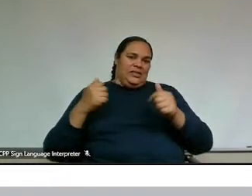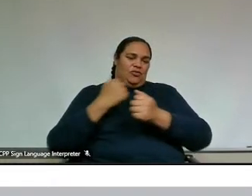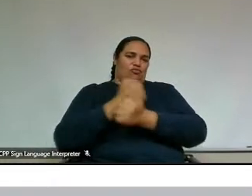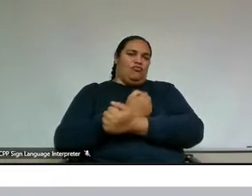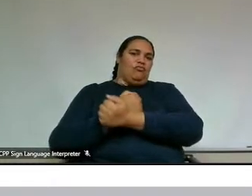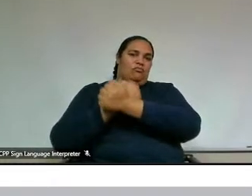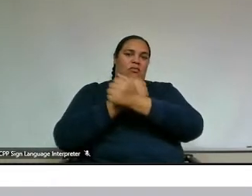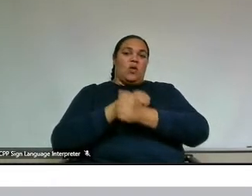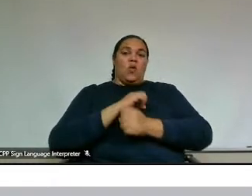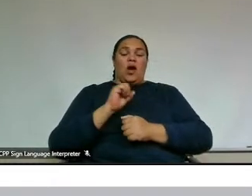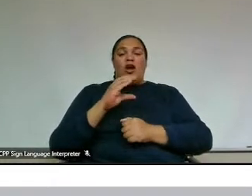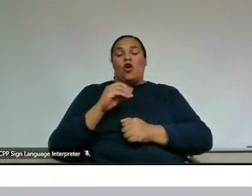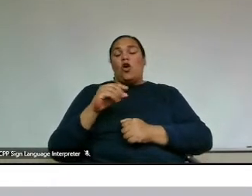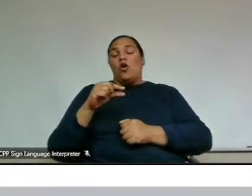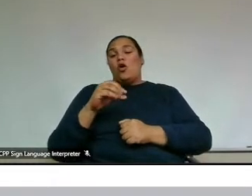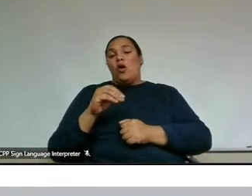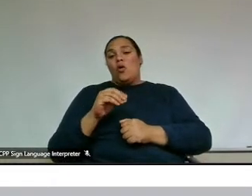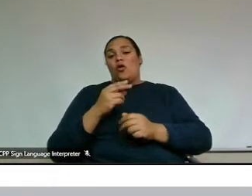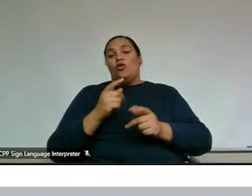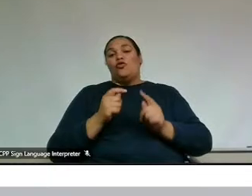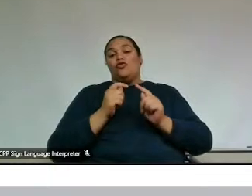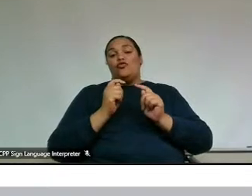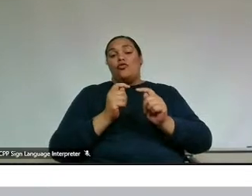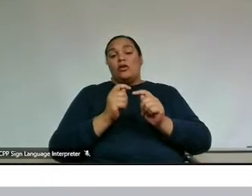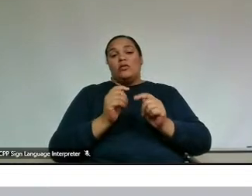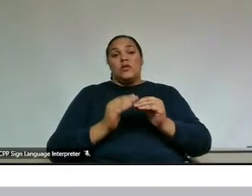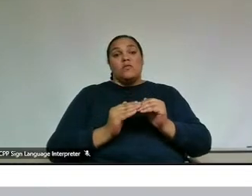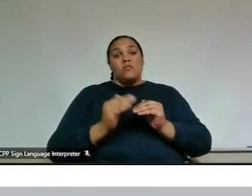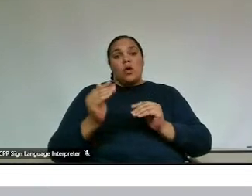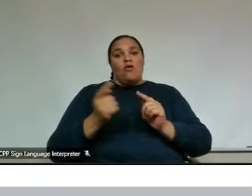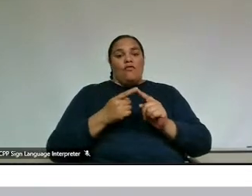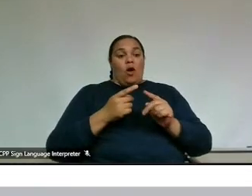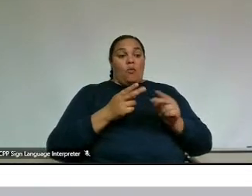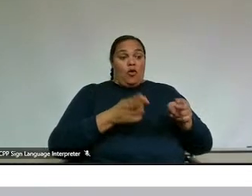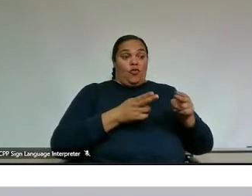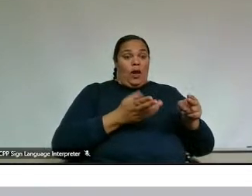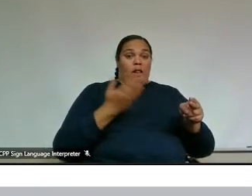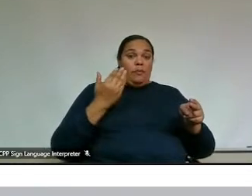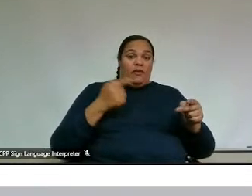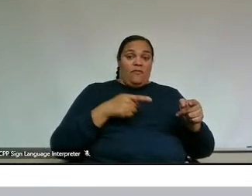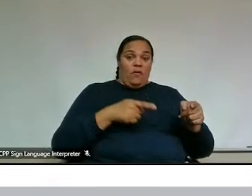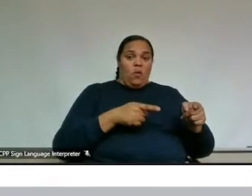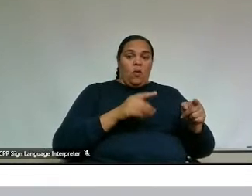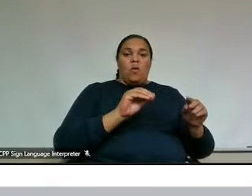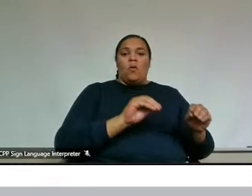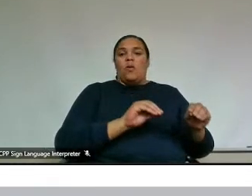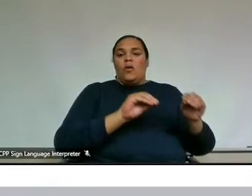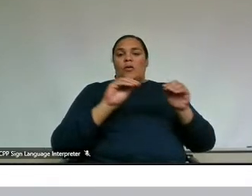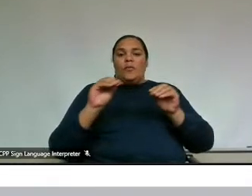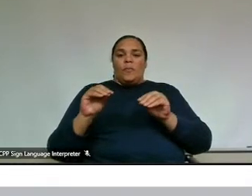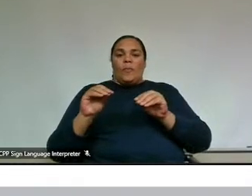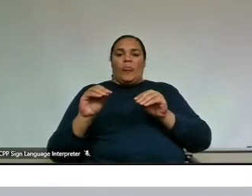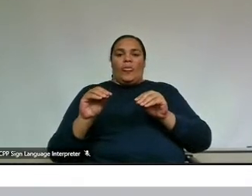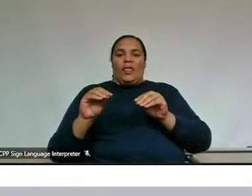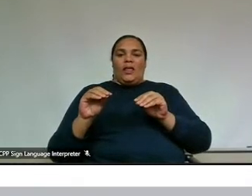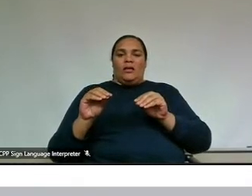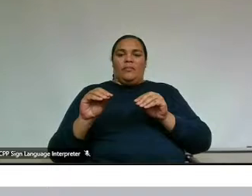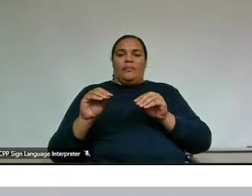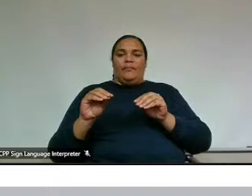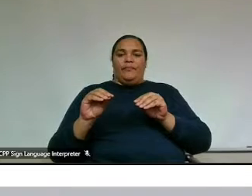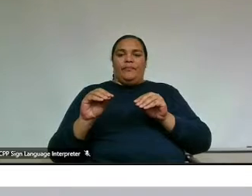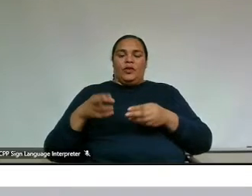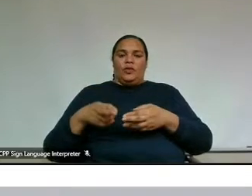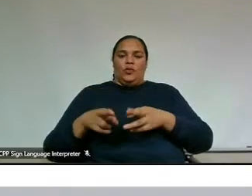cargo transport more and more went from rail to rubber and